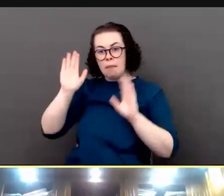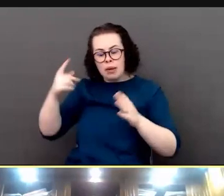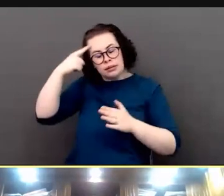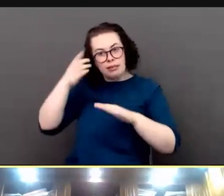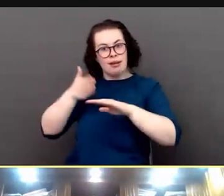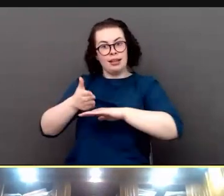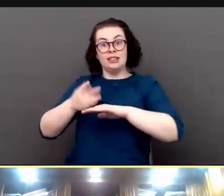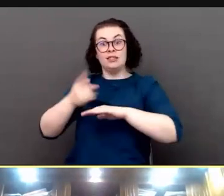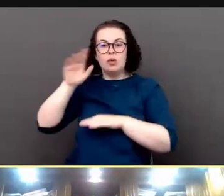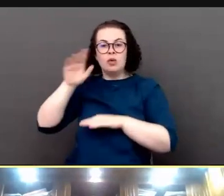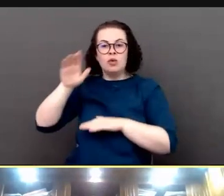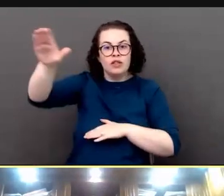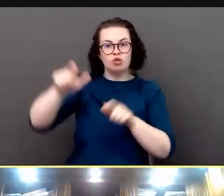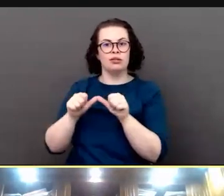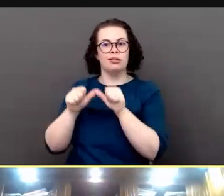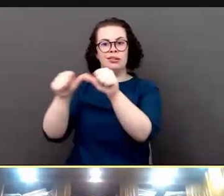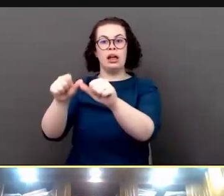have some recommendations for